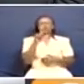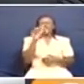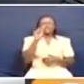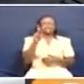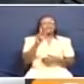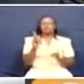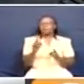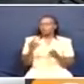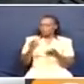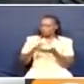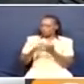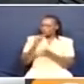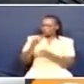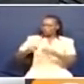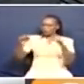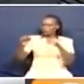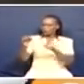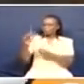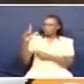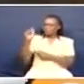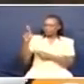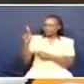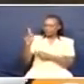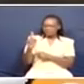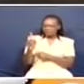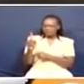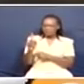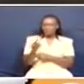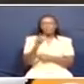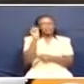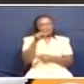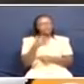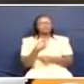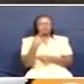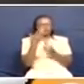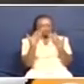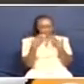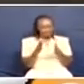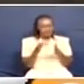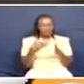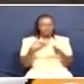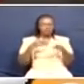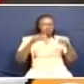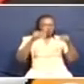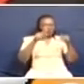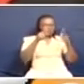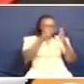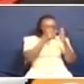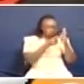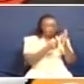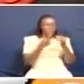Not as chairman of the chapter, Nairobi chapter. I have indicated my various competencies, but the application is